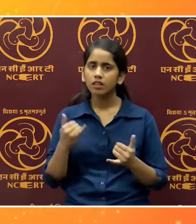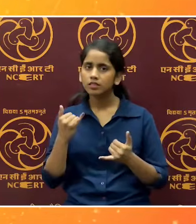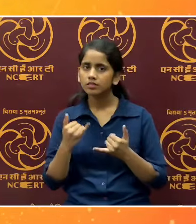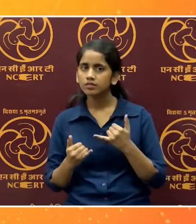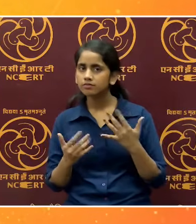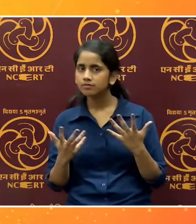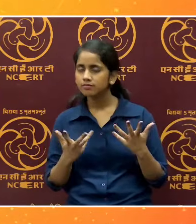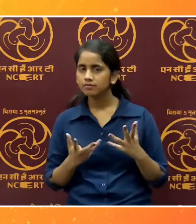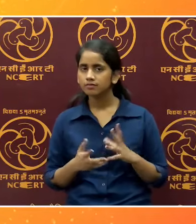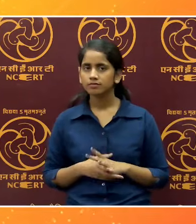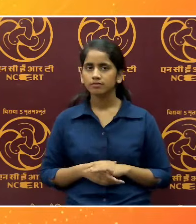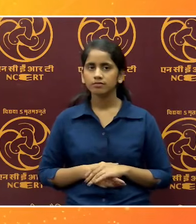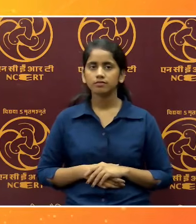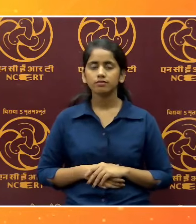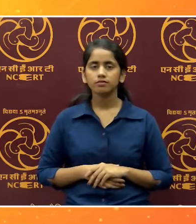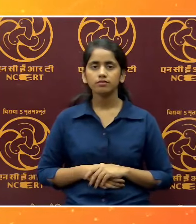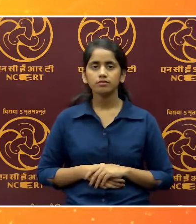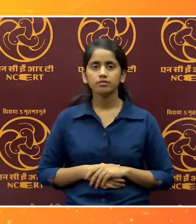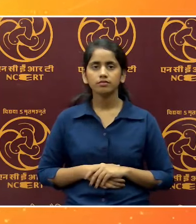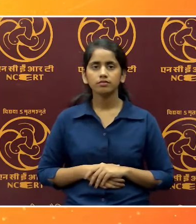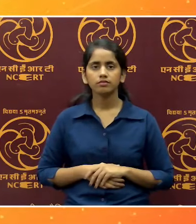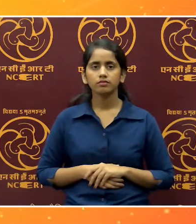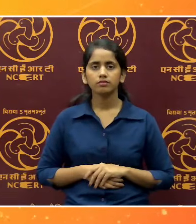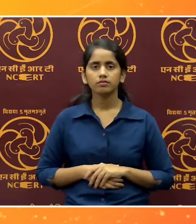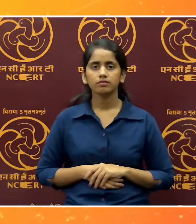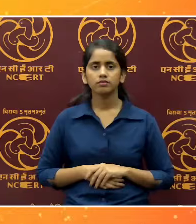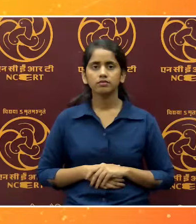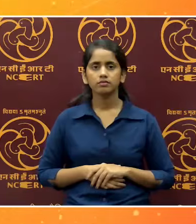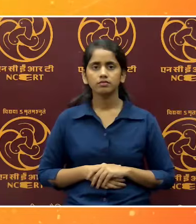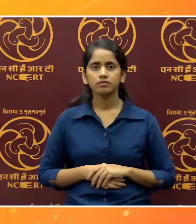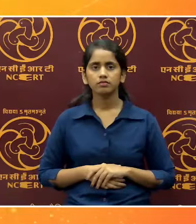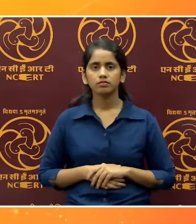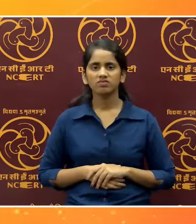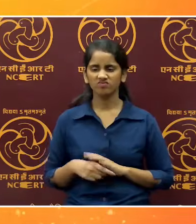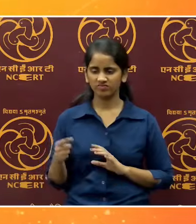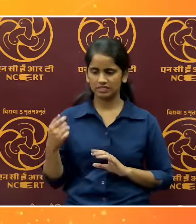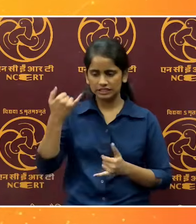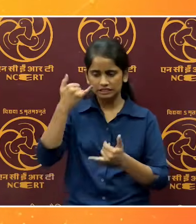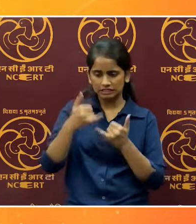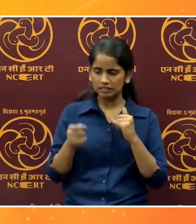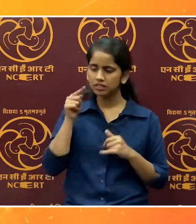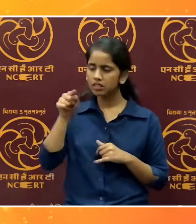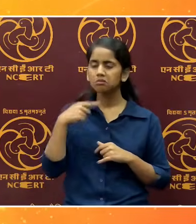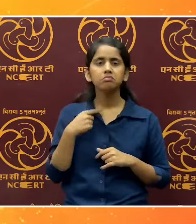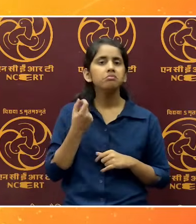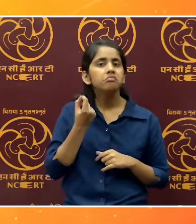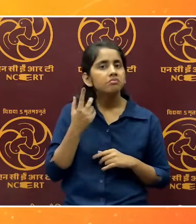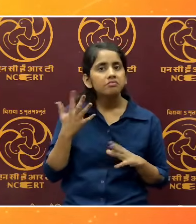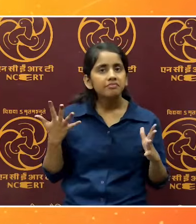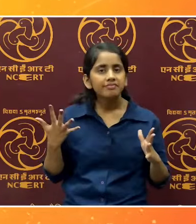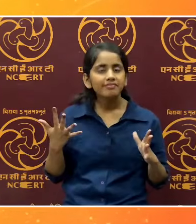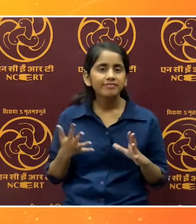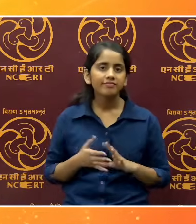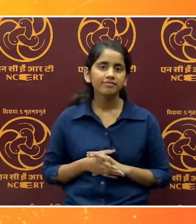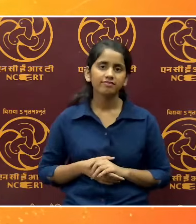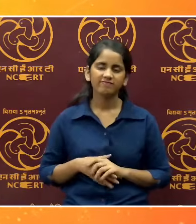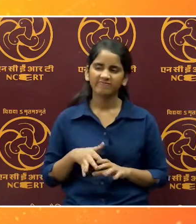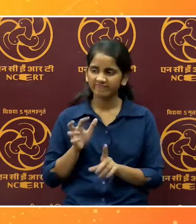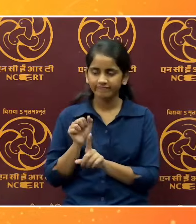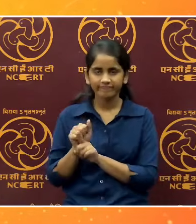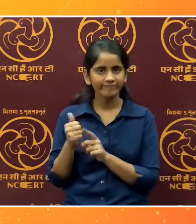And the last one, I'm not sure. Is that a seahorse?